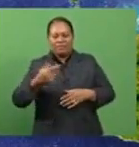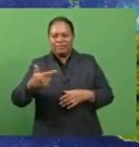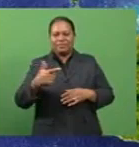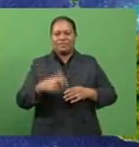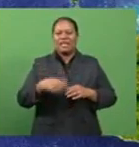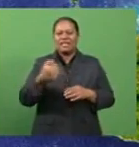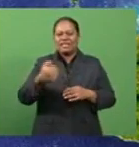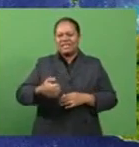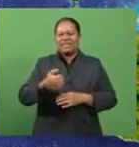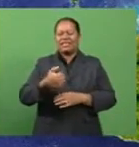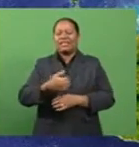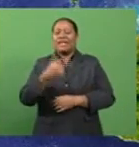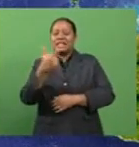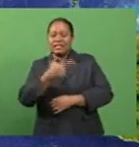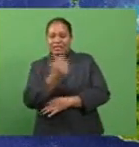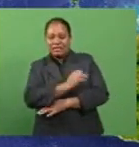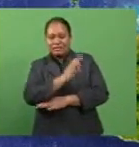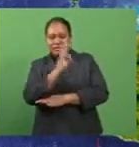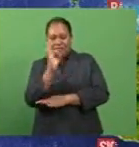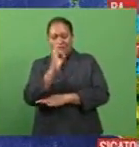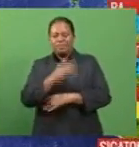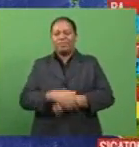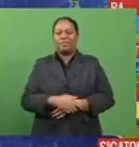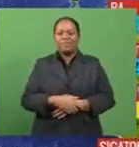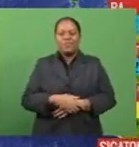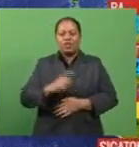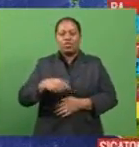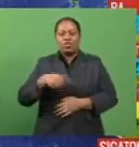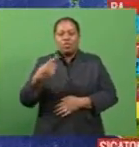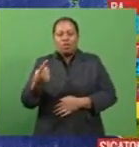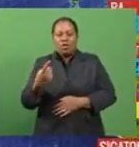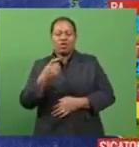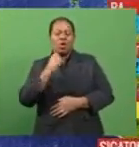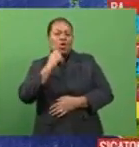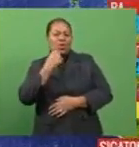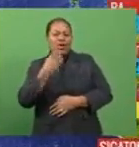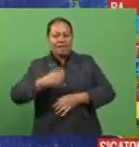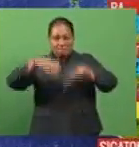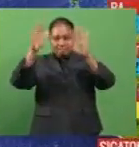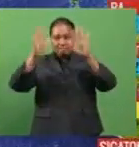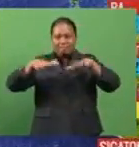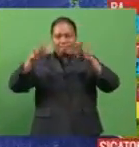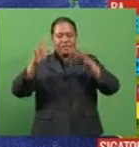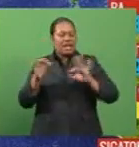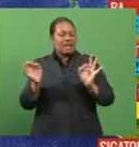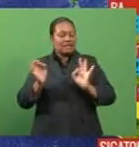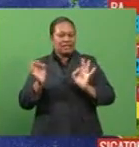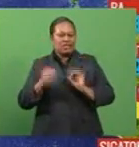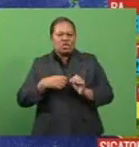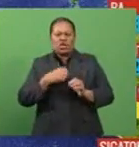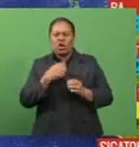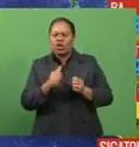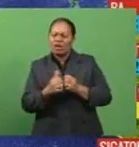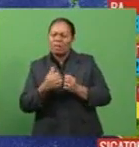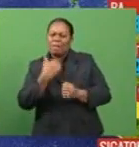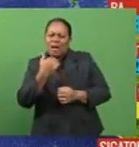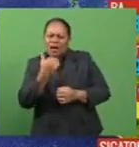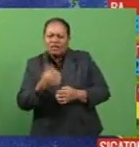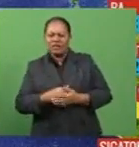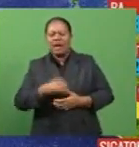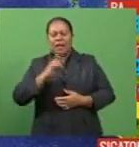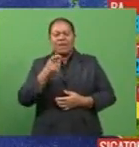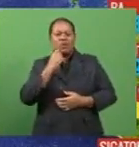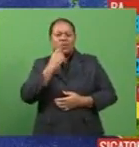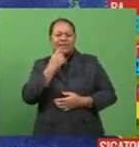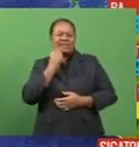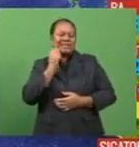at 6:17. For tomorrow, there will be showers, but not as much. It will start easing.